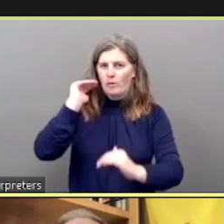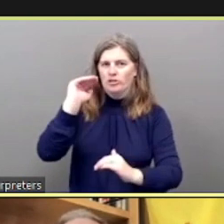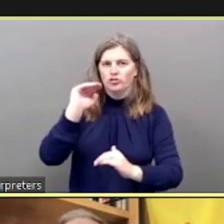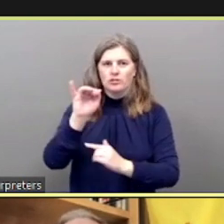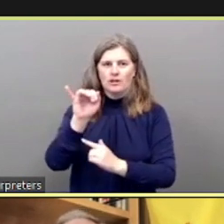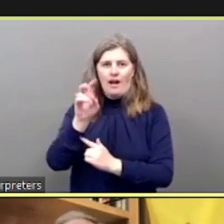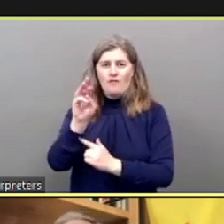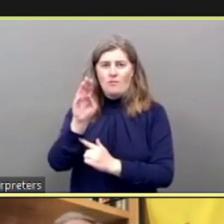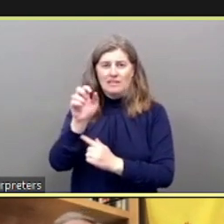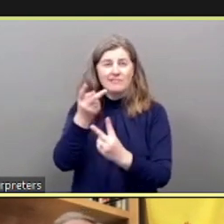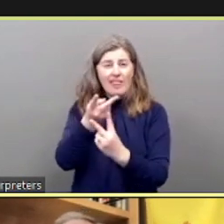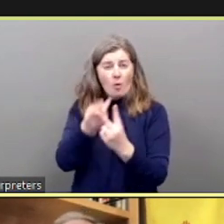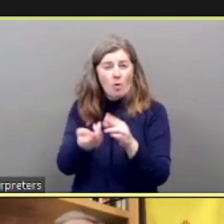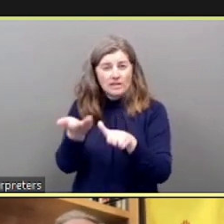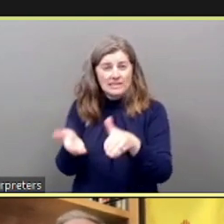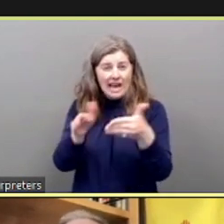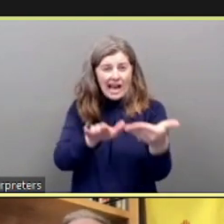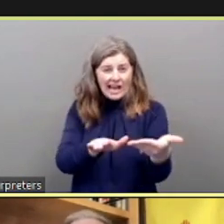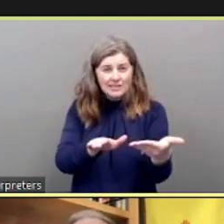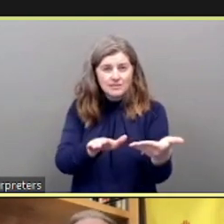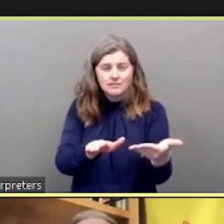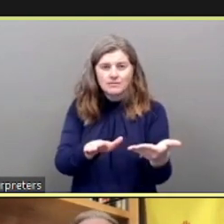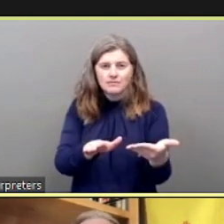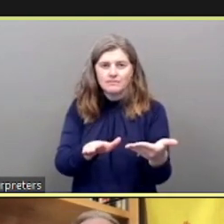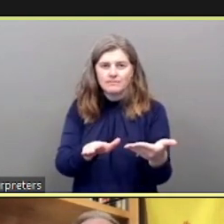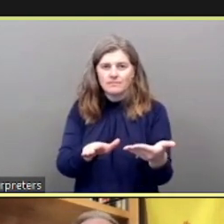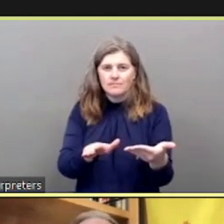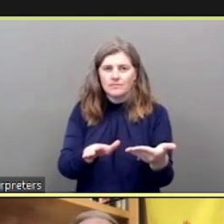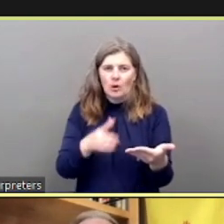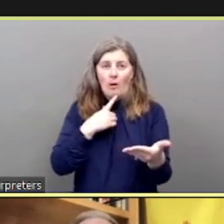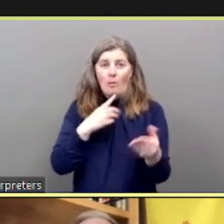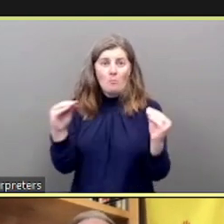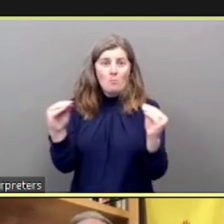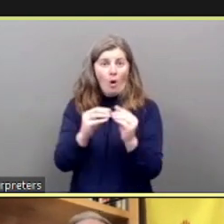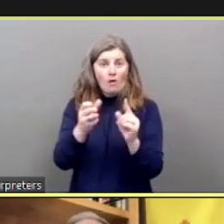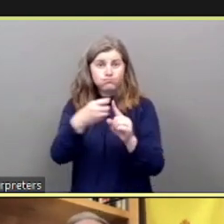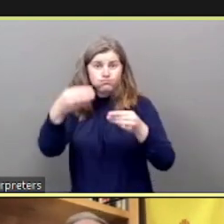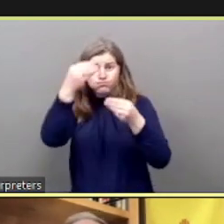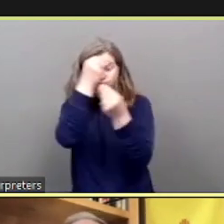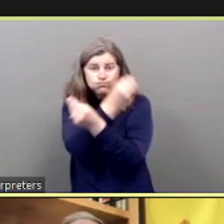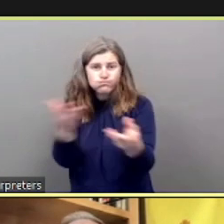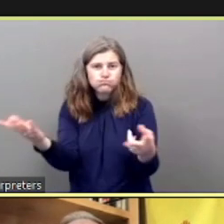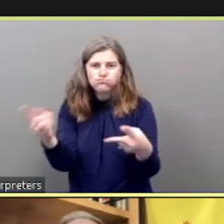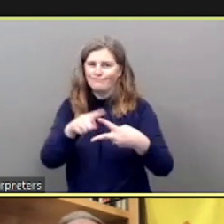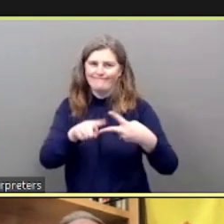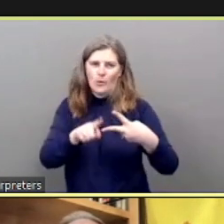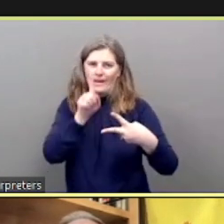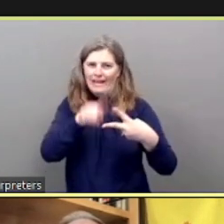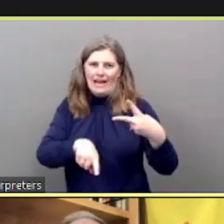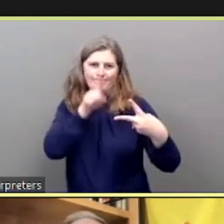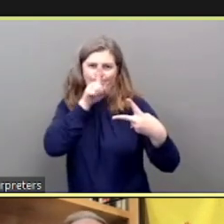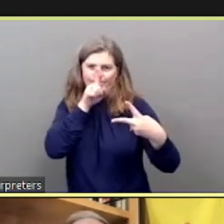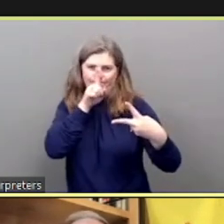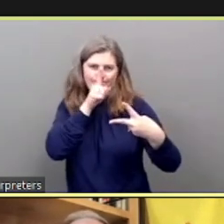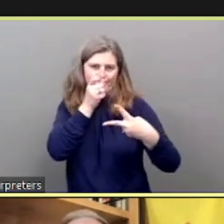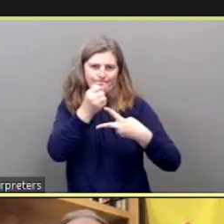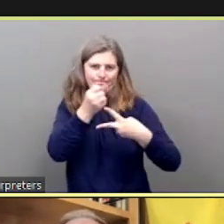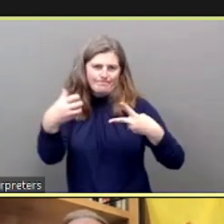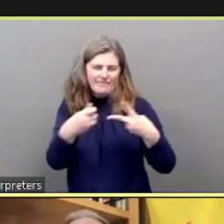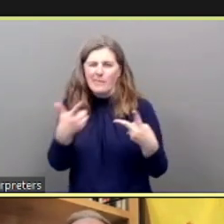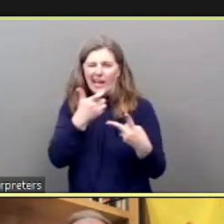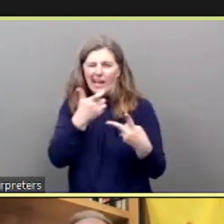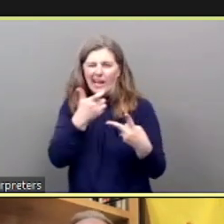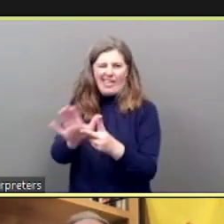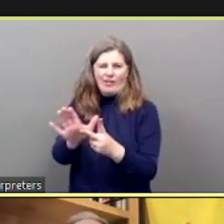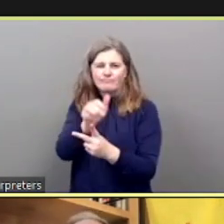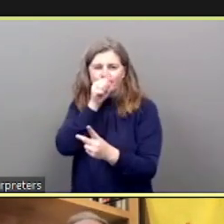have died. We cannot release actually much more detail than that, just because of the